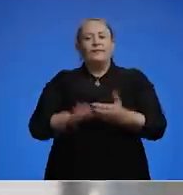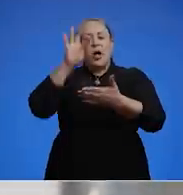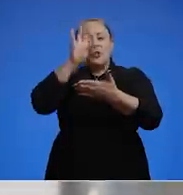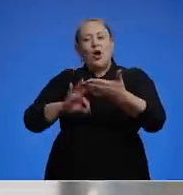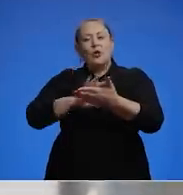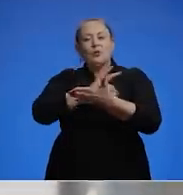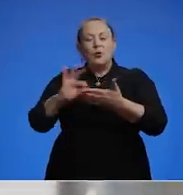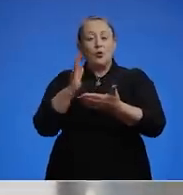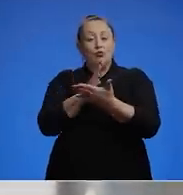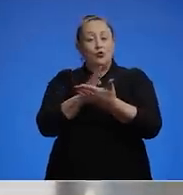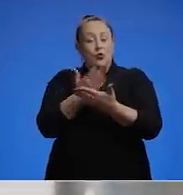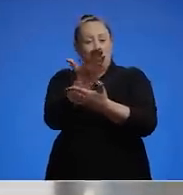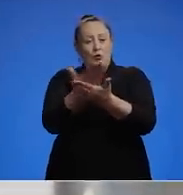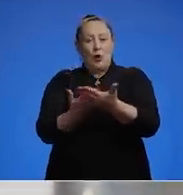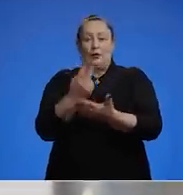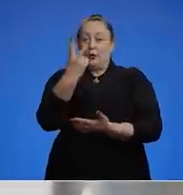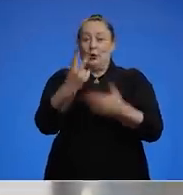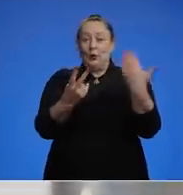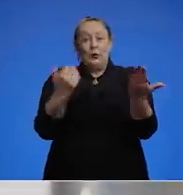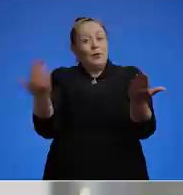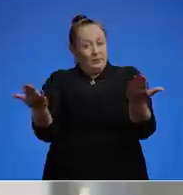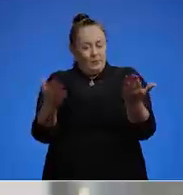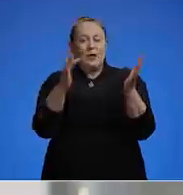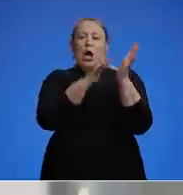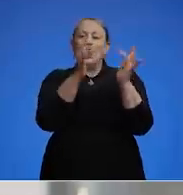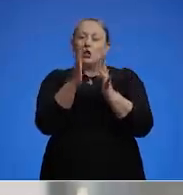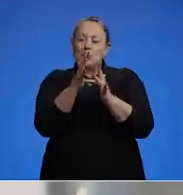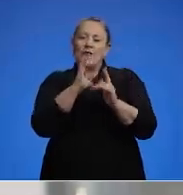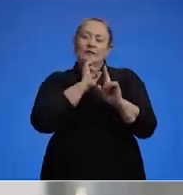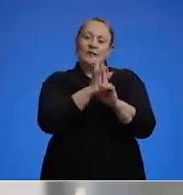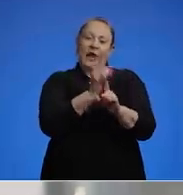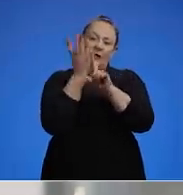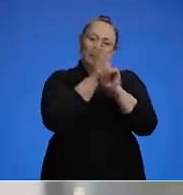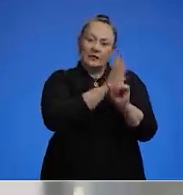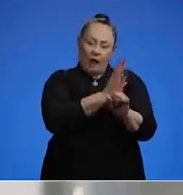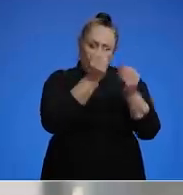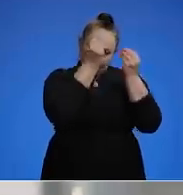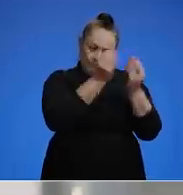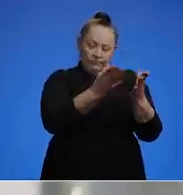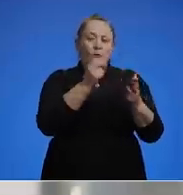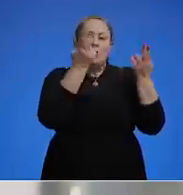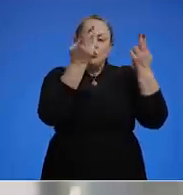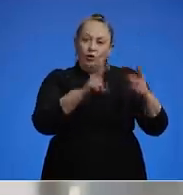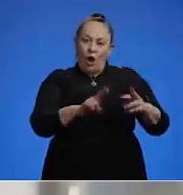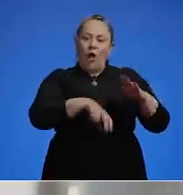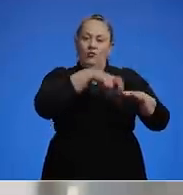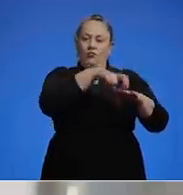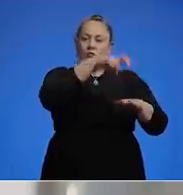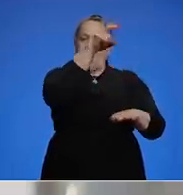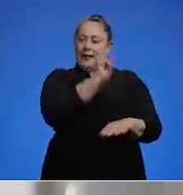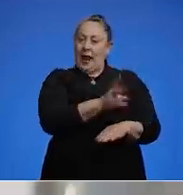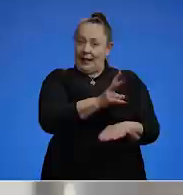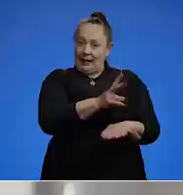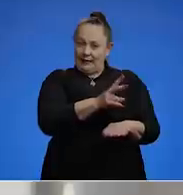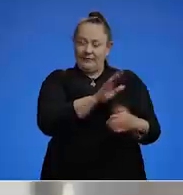The Gospel today really involves two stories. Firstly, Jesus instructs the disciples that he will be put to death and rise